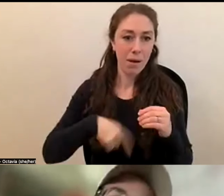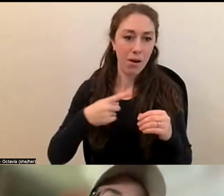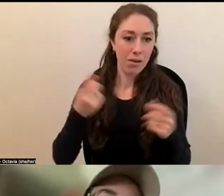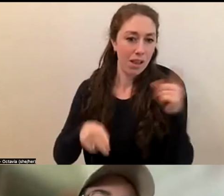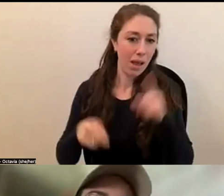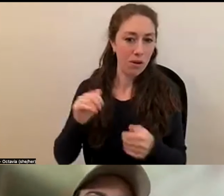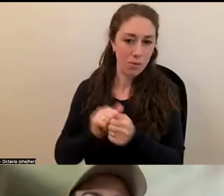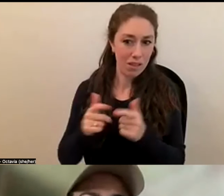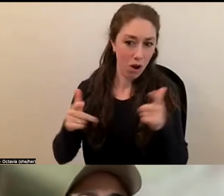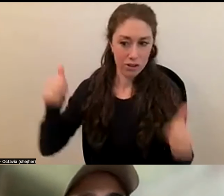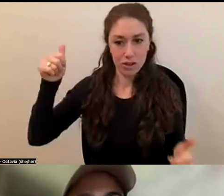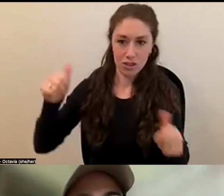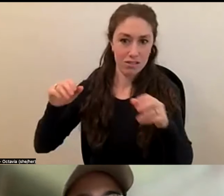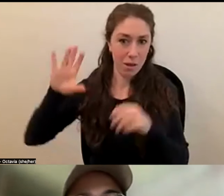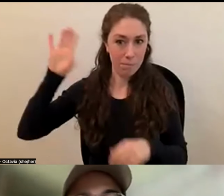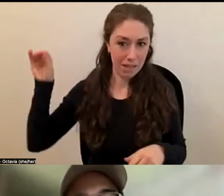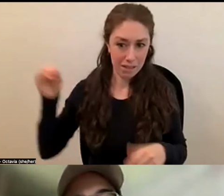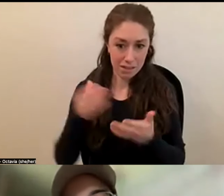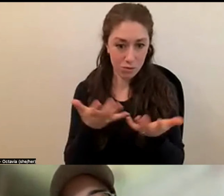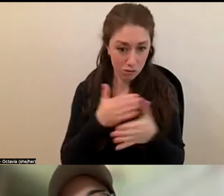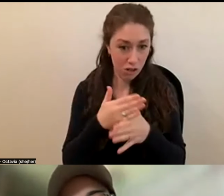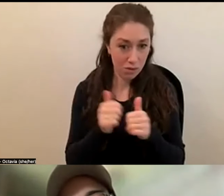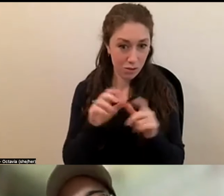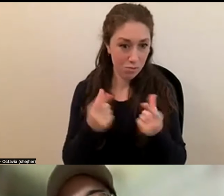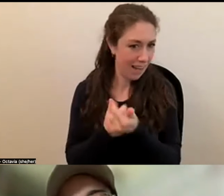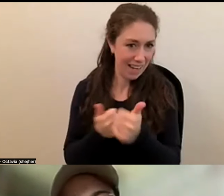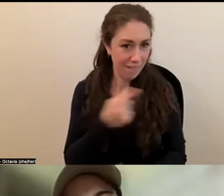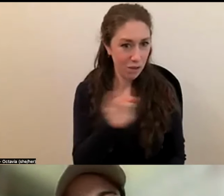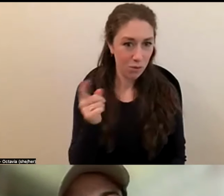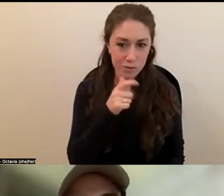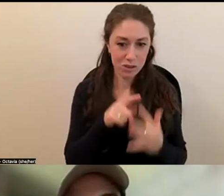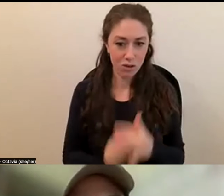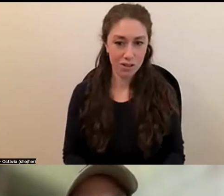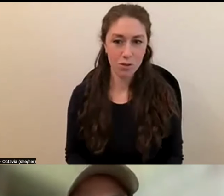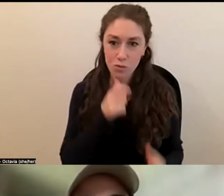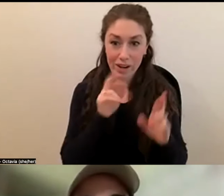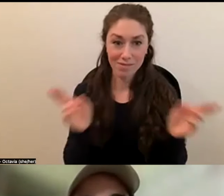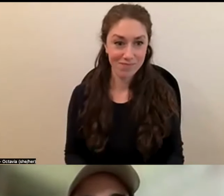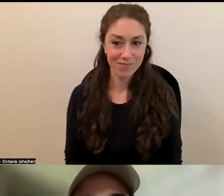institutions that you can share with the group? And we can start with anyone who's ready.